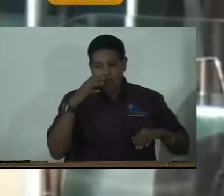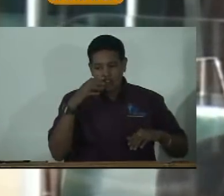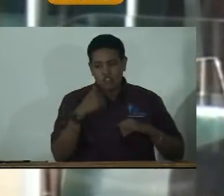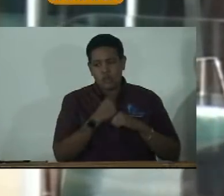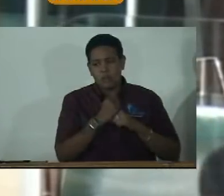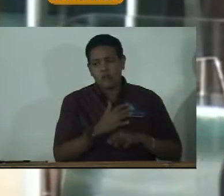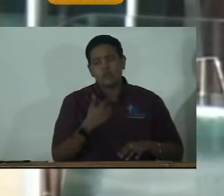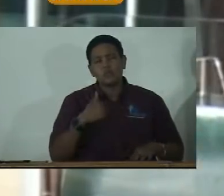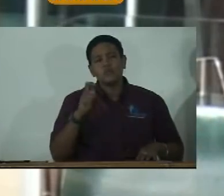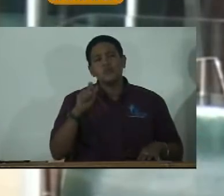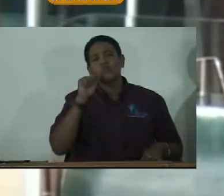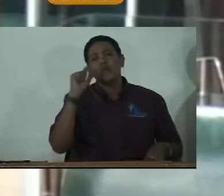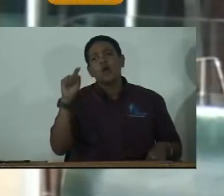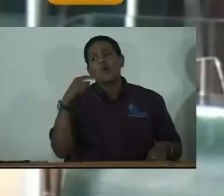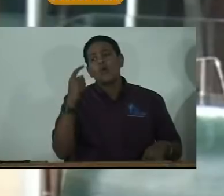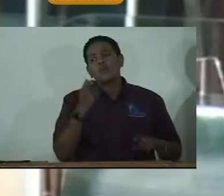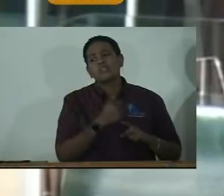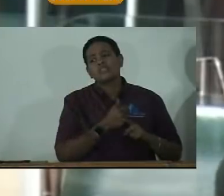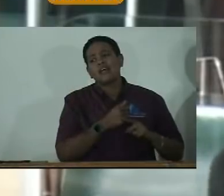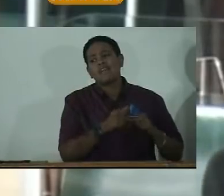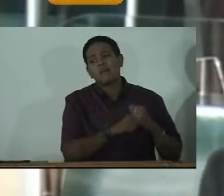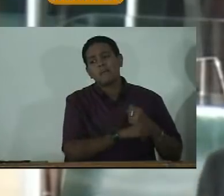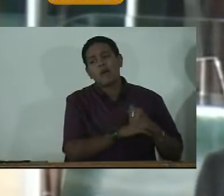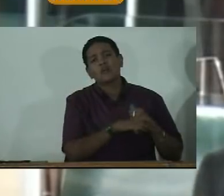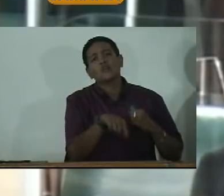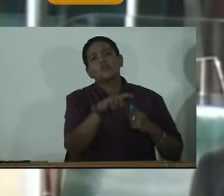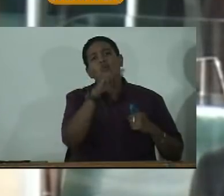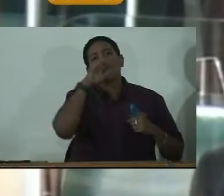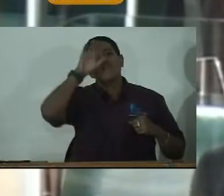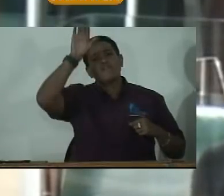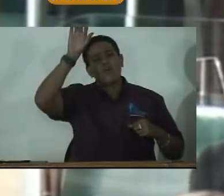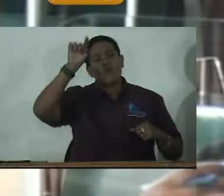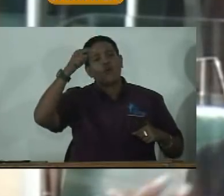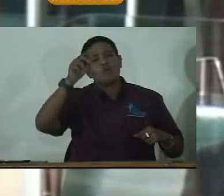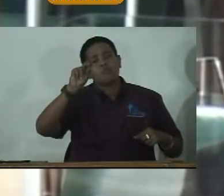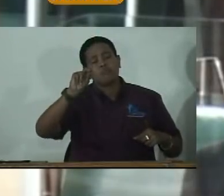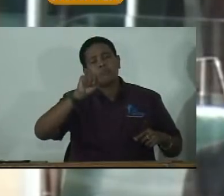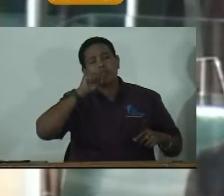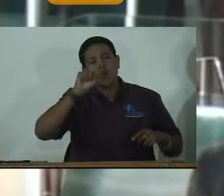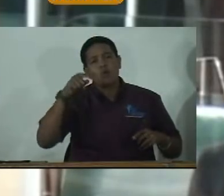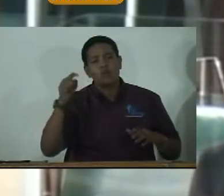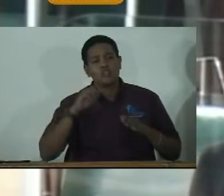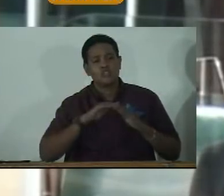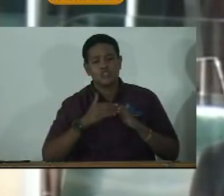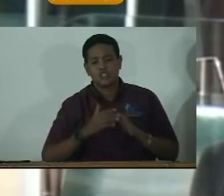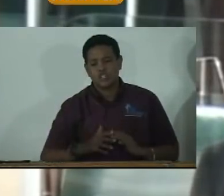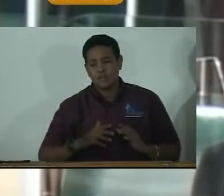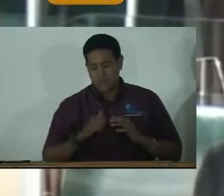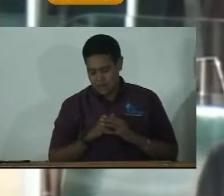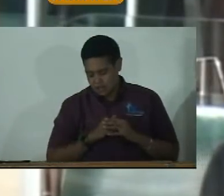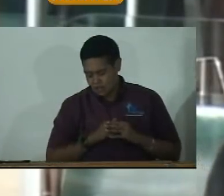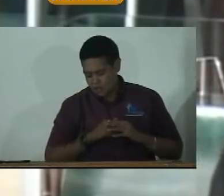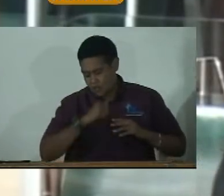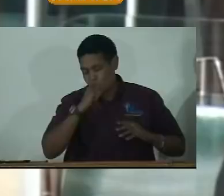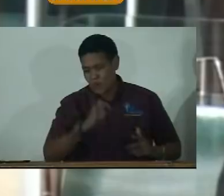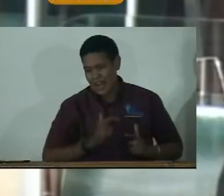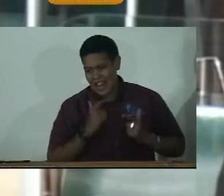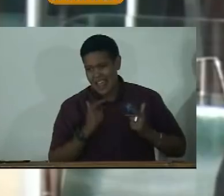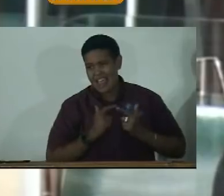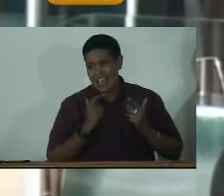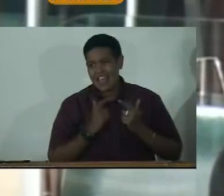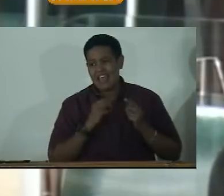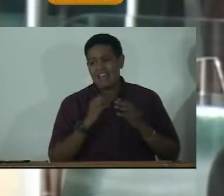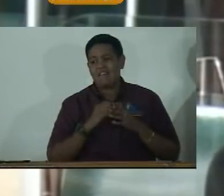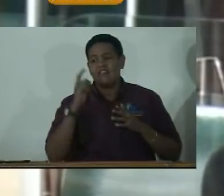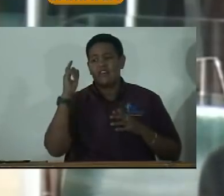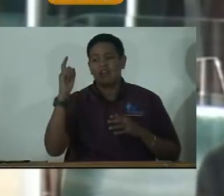shouldn't only market to those in the diaspora. Not just the Jamaicans who are living in